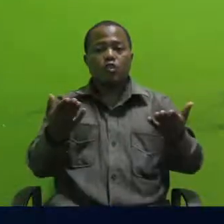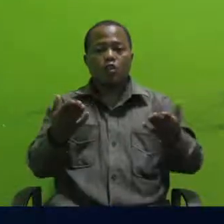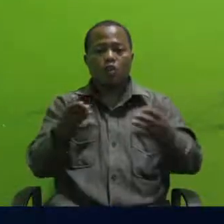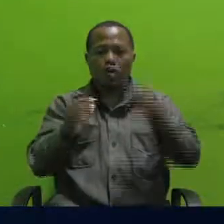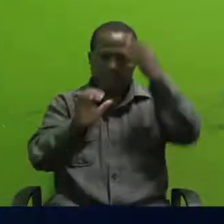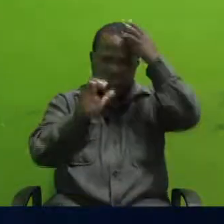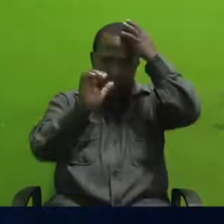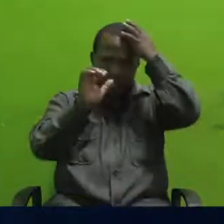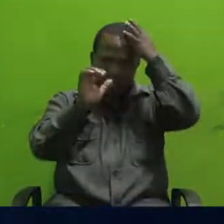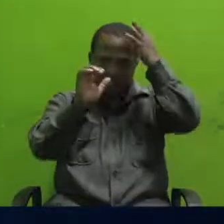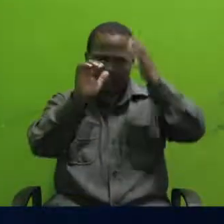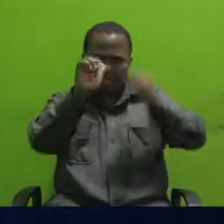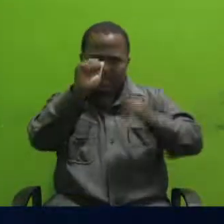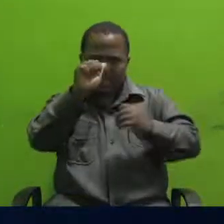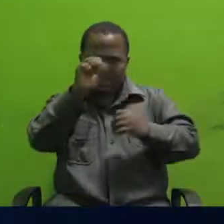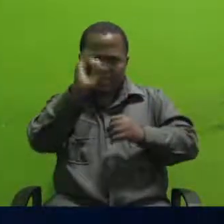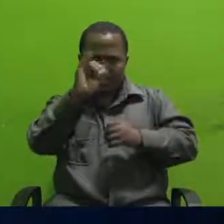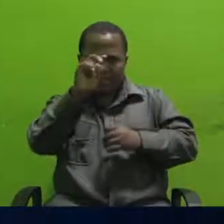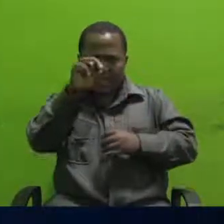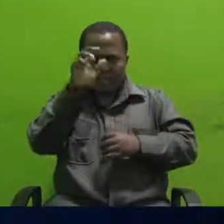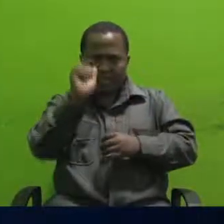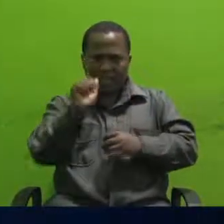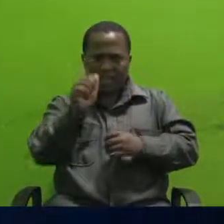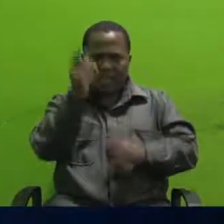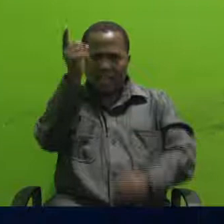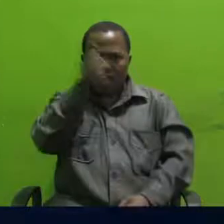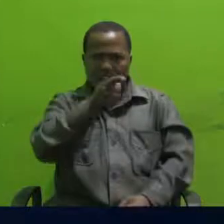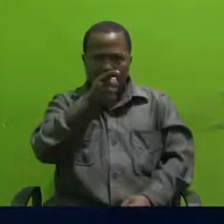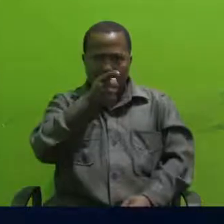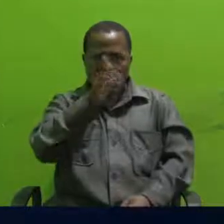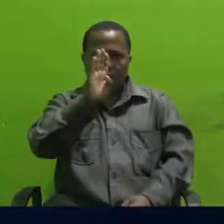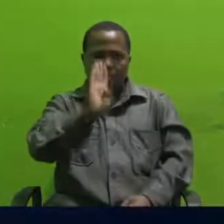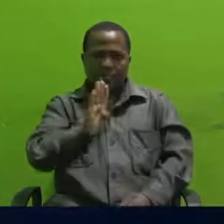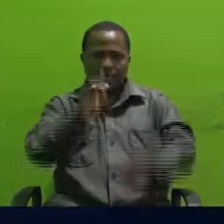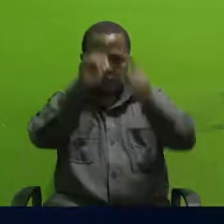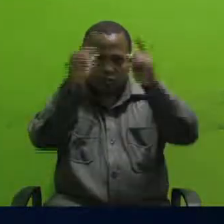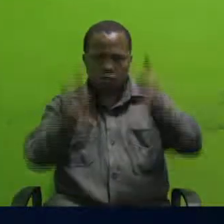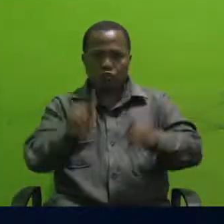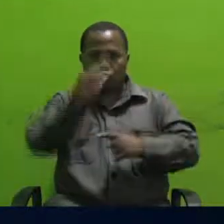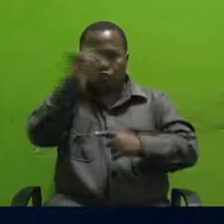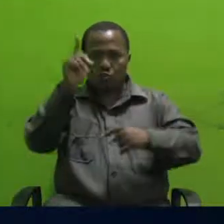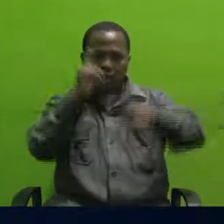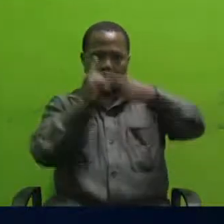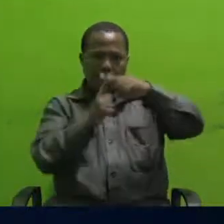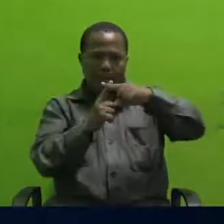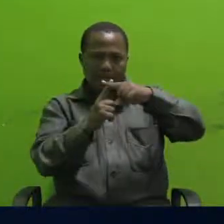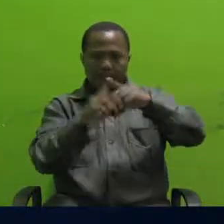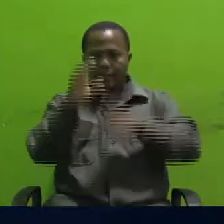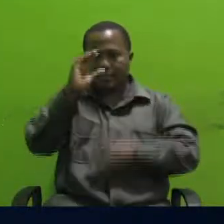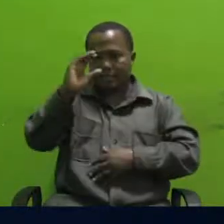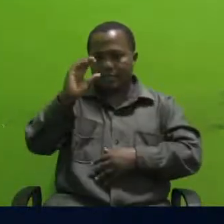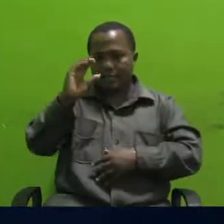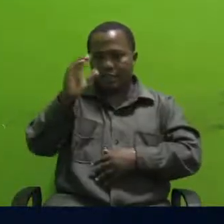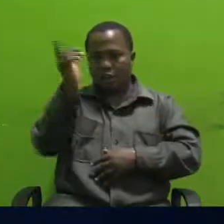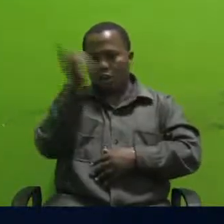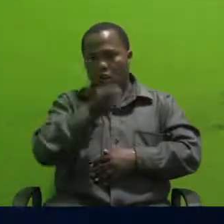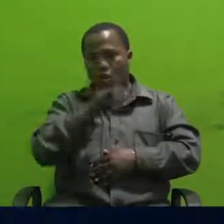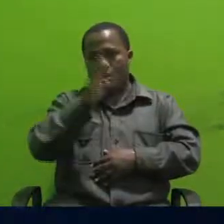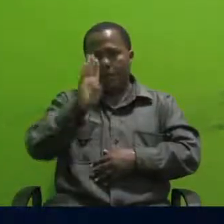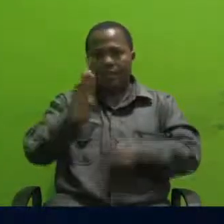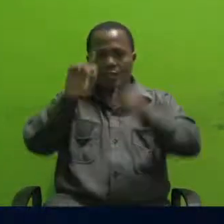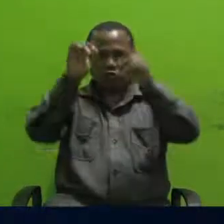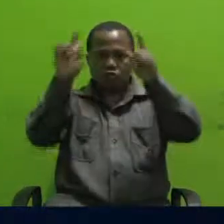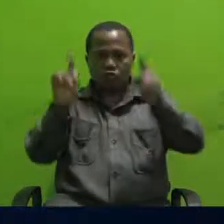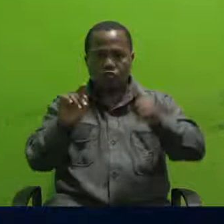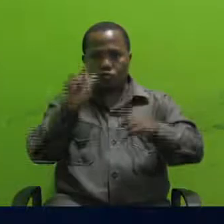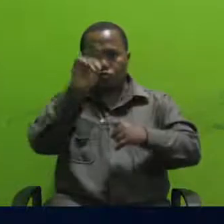So sine squared A plus cos squared A is equal to A and A over B square plus C over